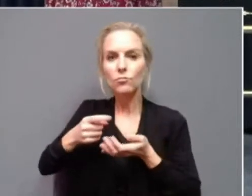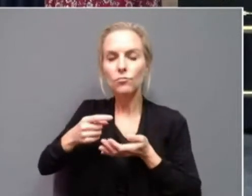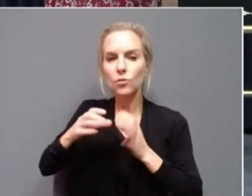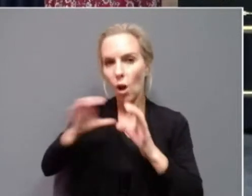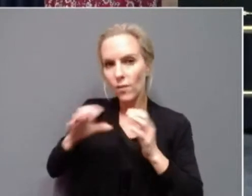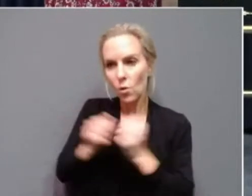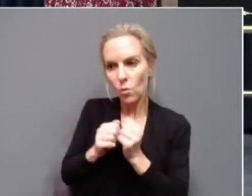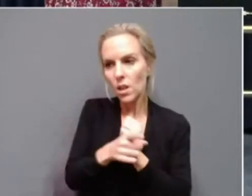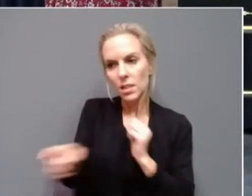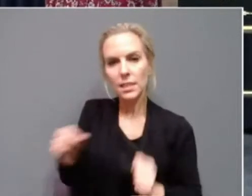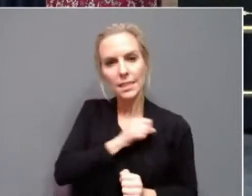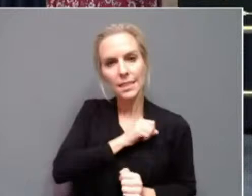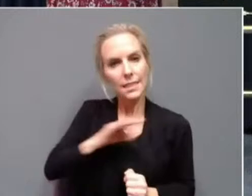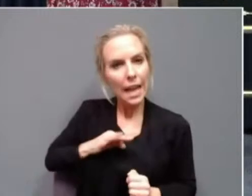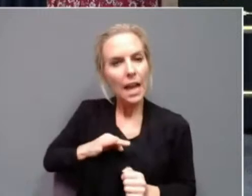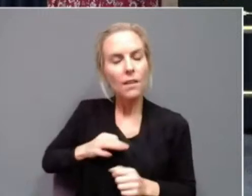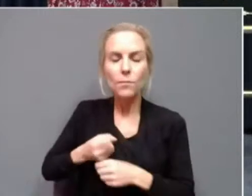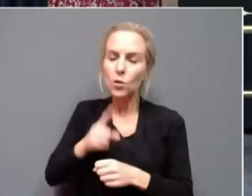order to be able to